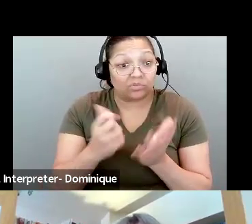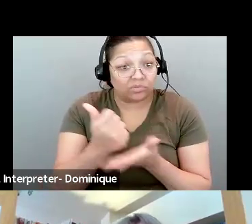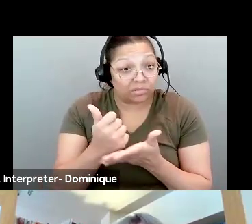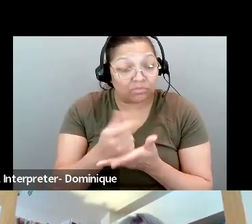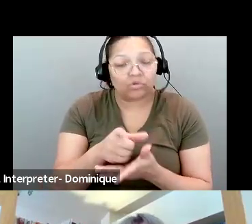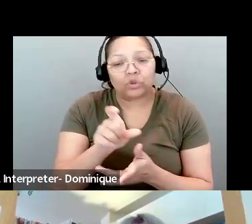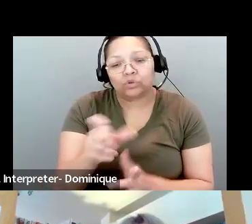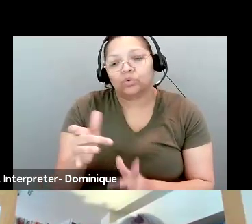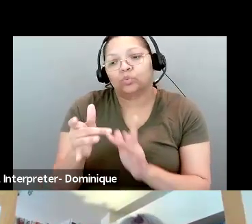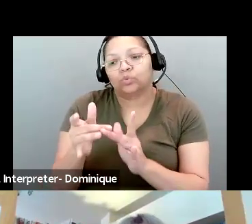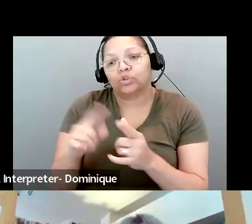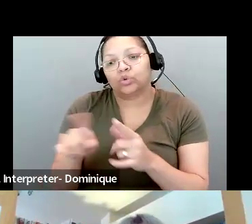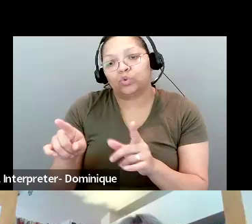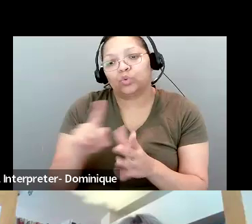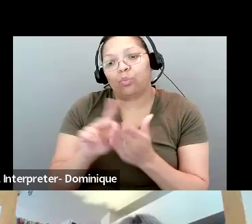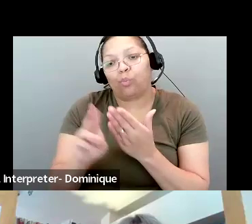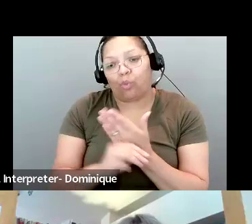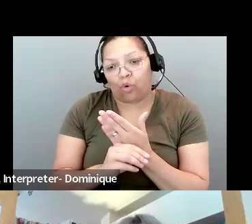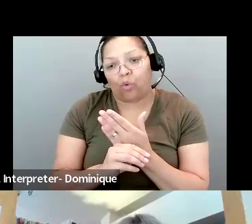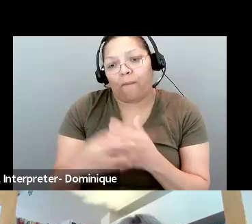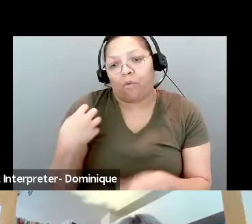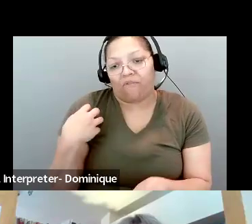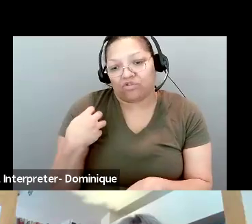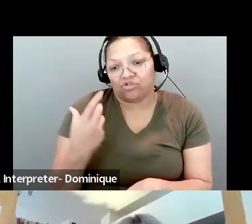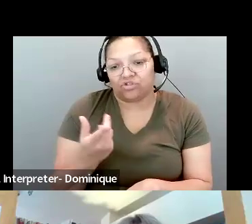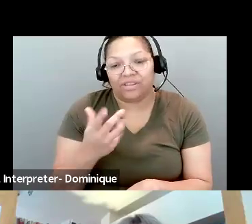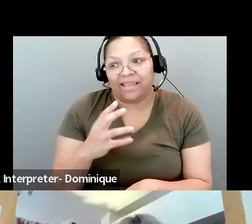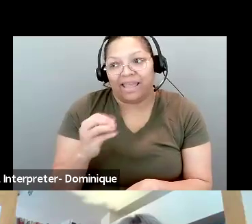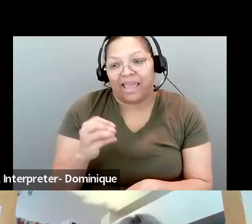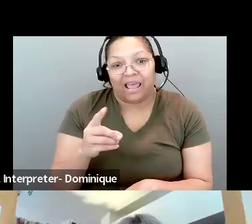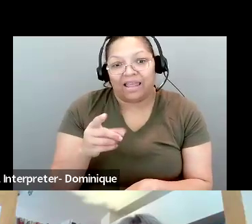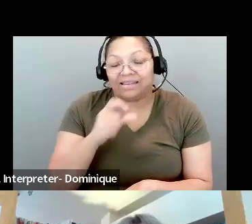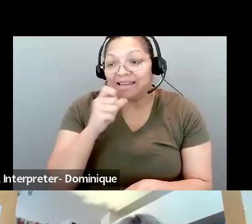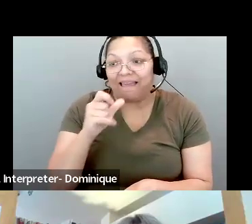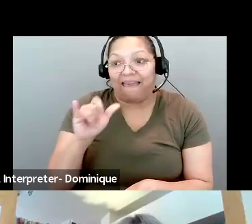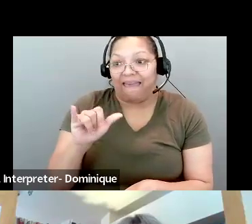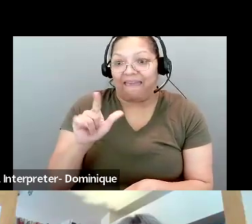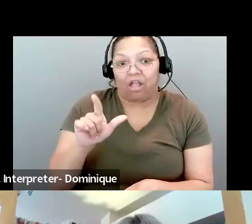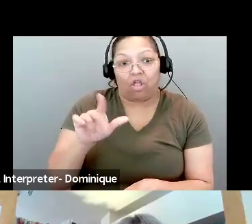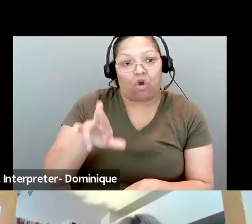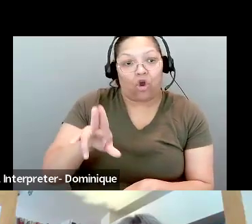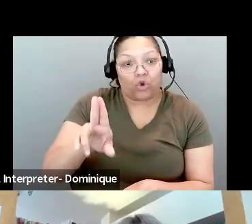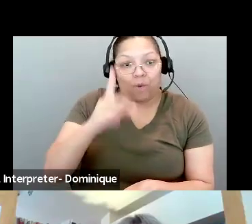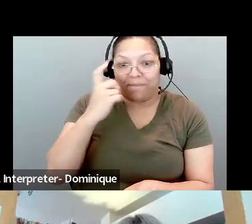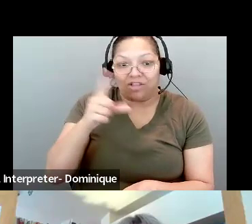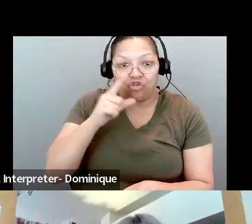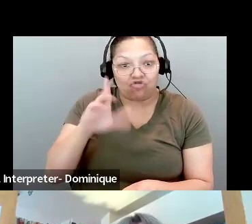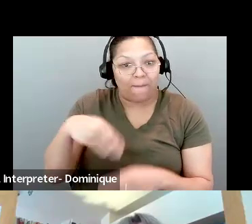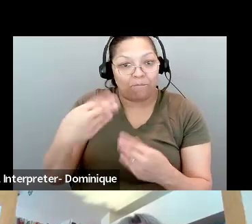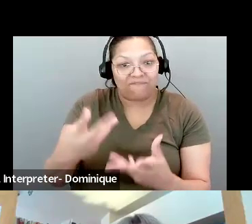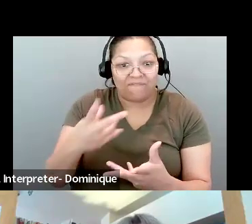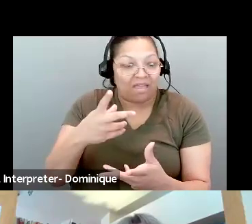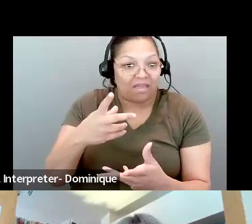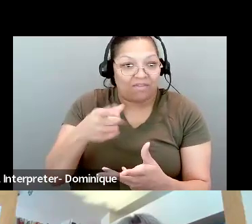out to the program officers and not anyone at ILRU, because they're no longer being paid to provide those services.